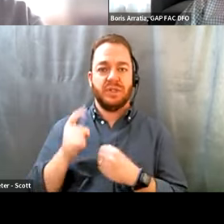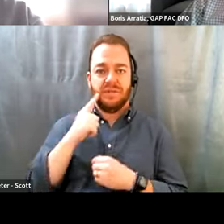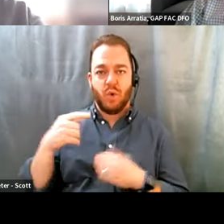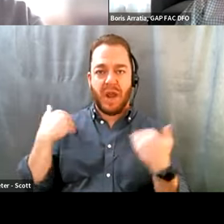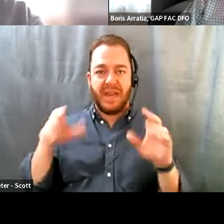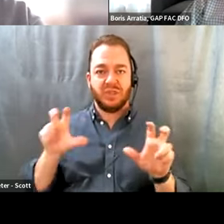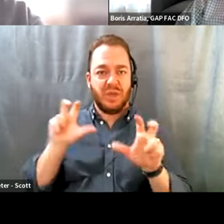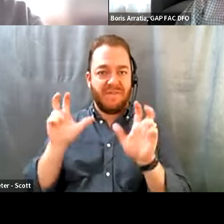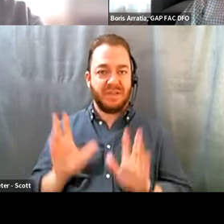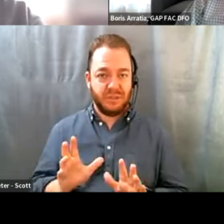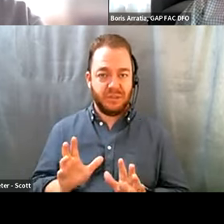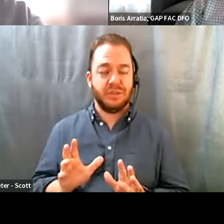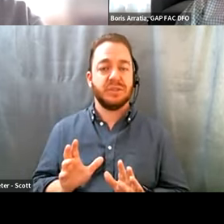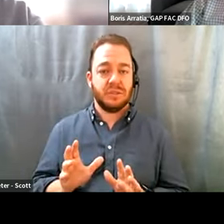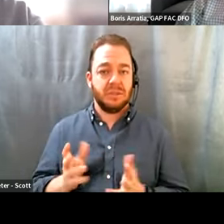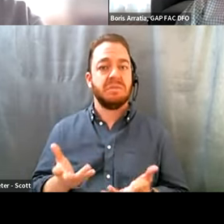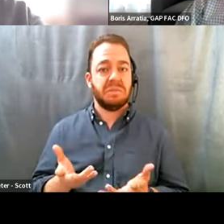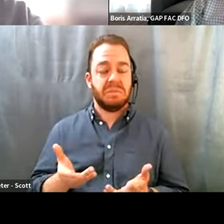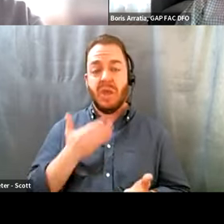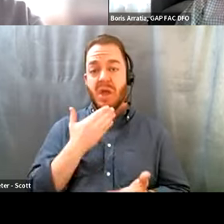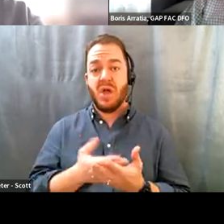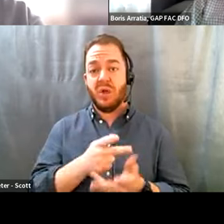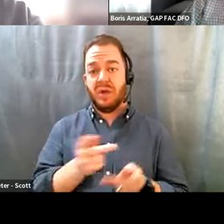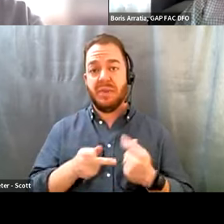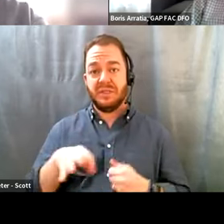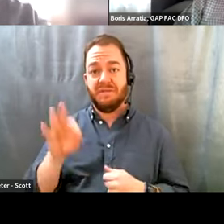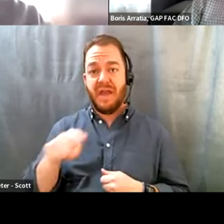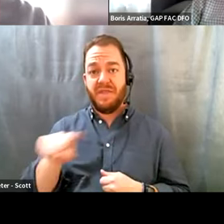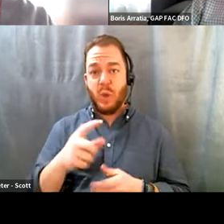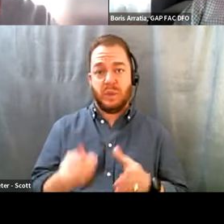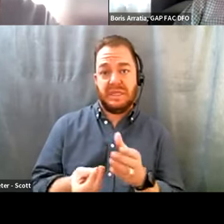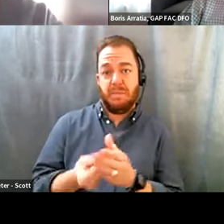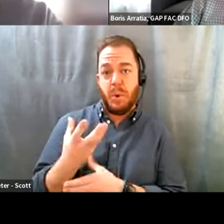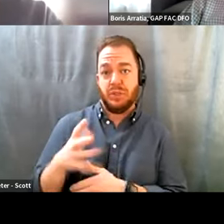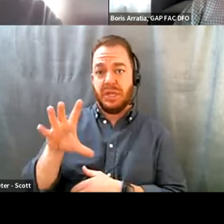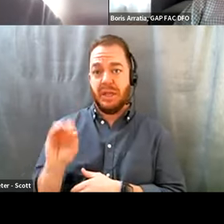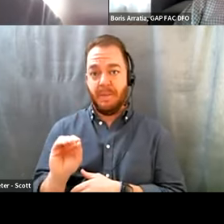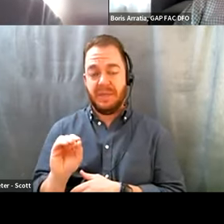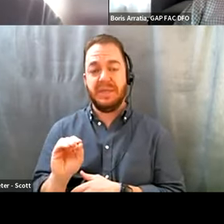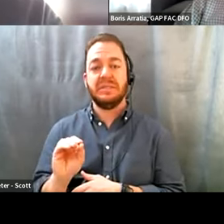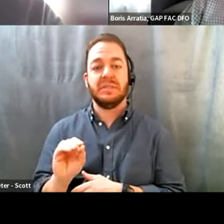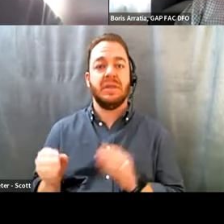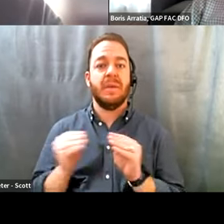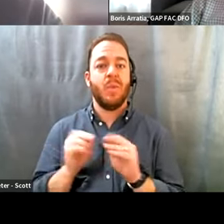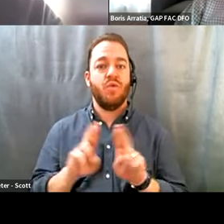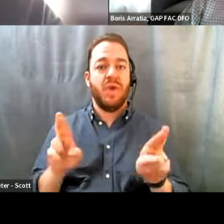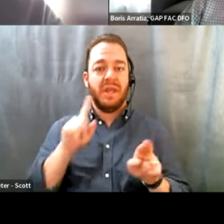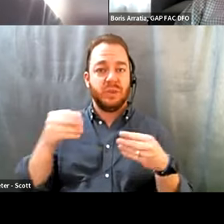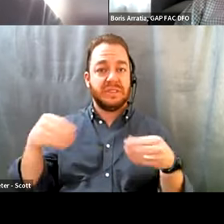investors, could be a good place to find those emerging companies that are more ready to